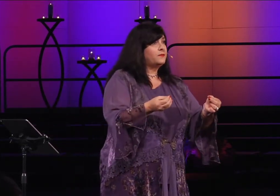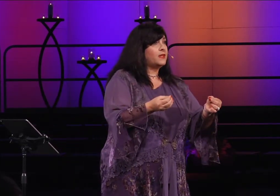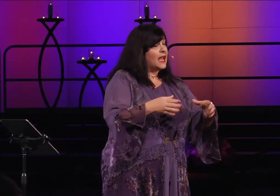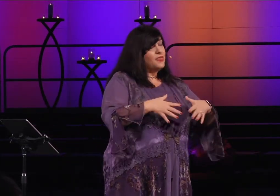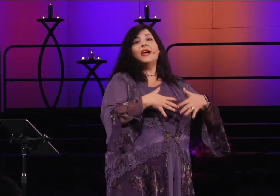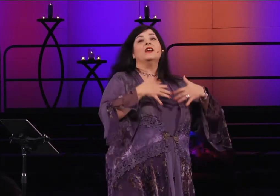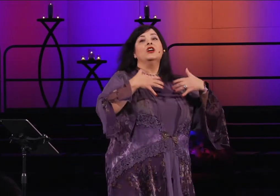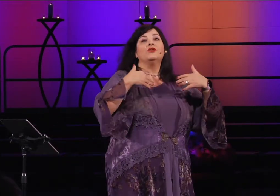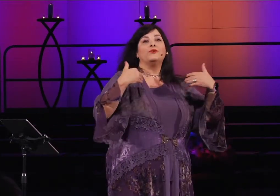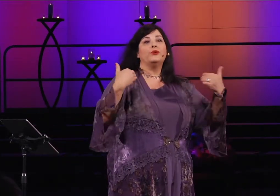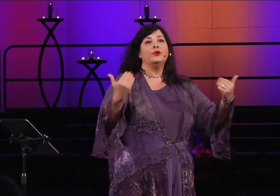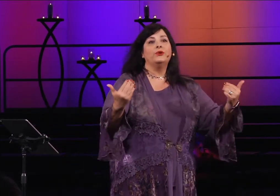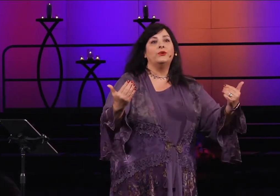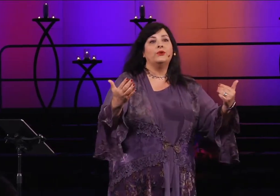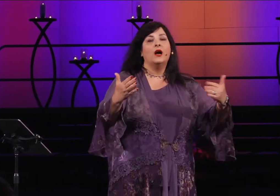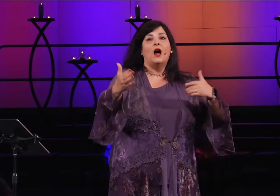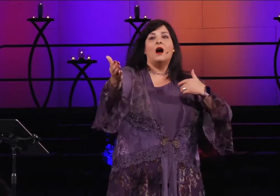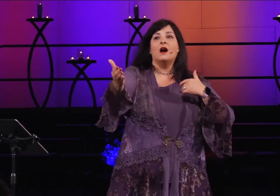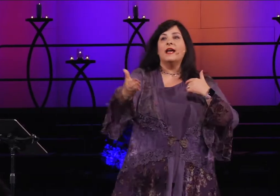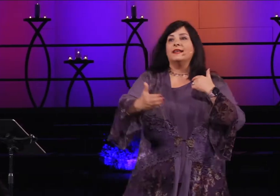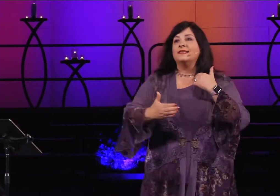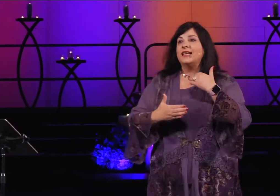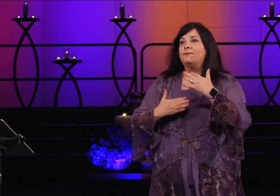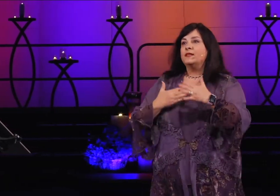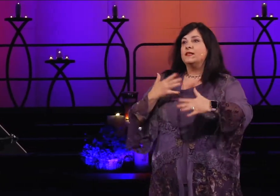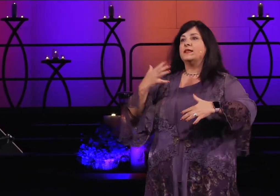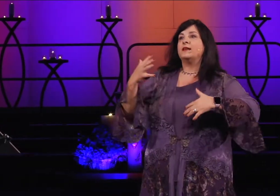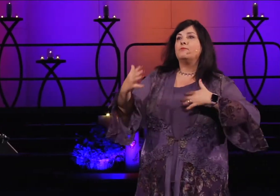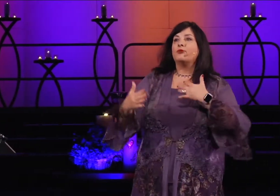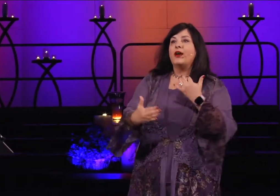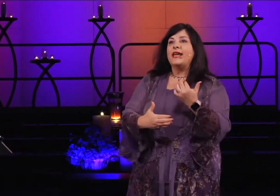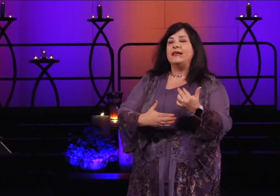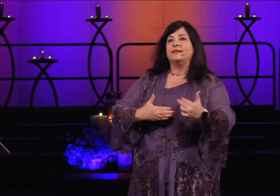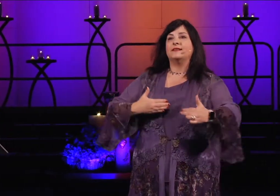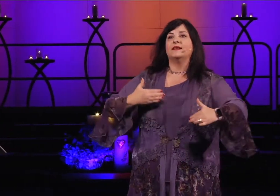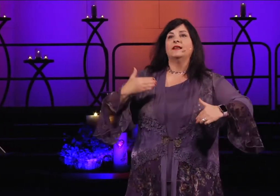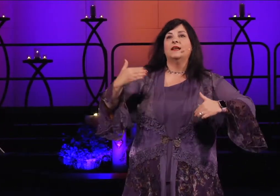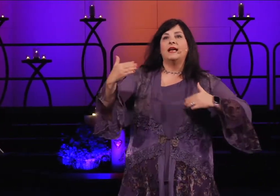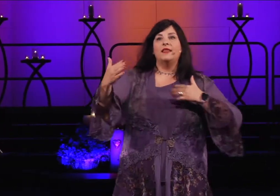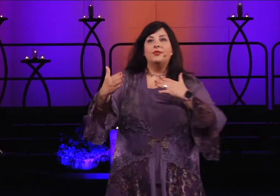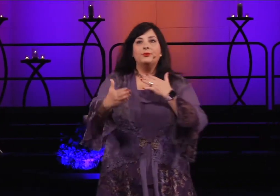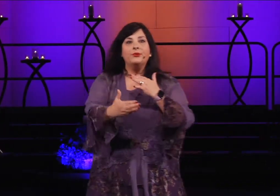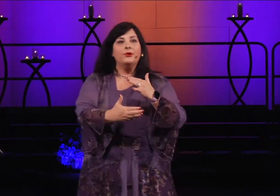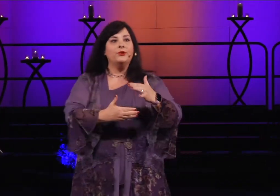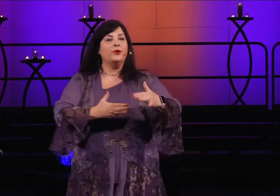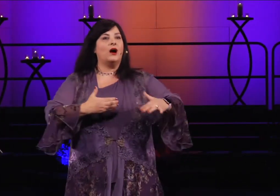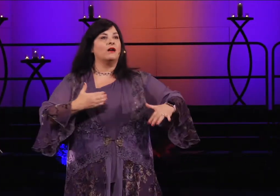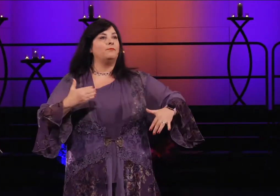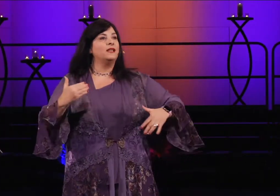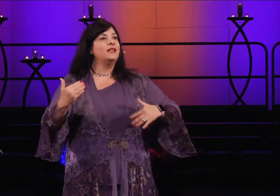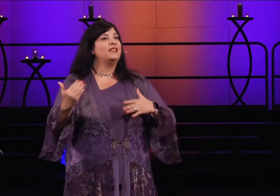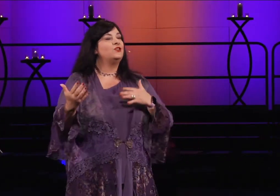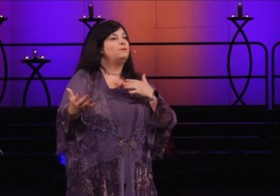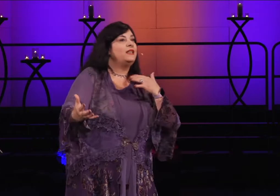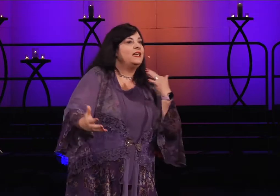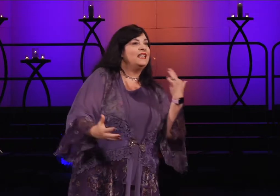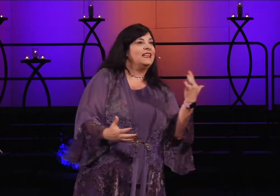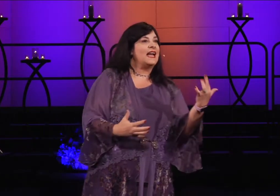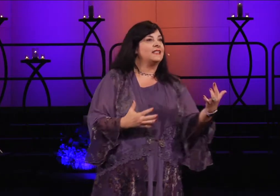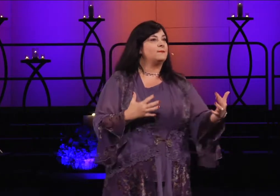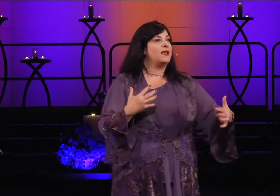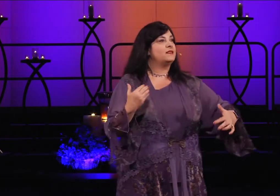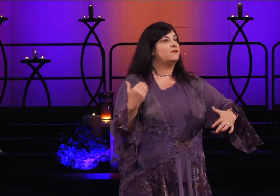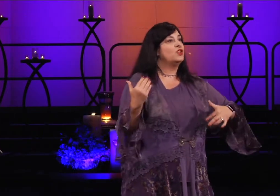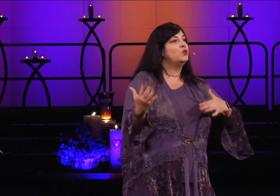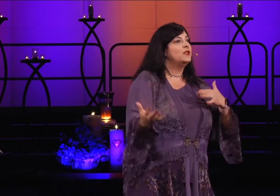life. And that through our acceptance and embrace, and through our ability to be